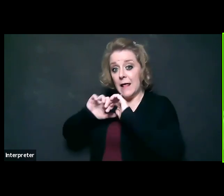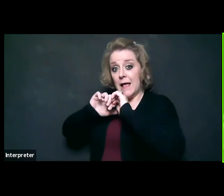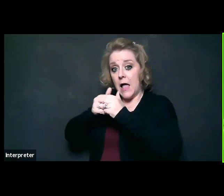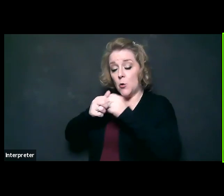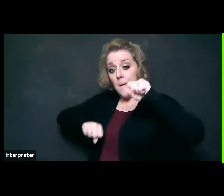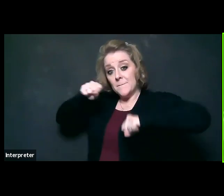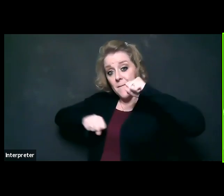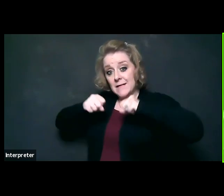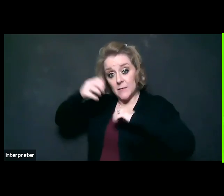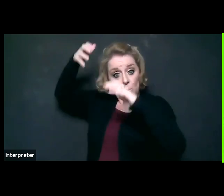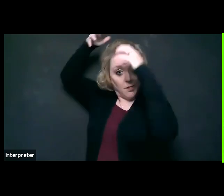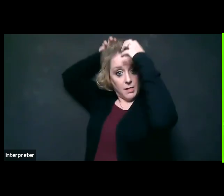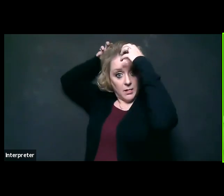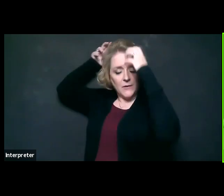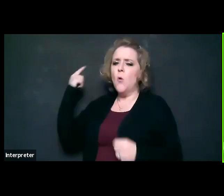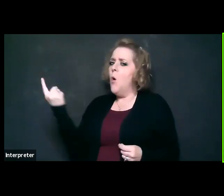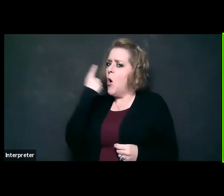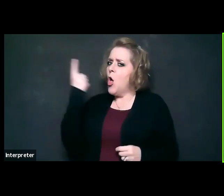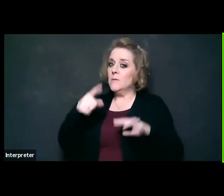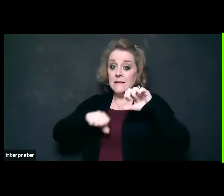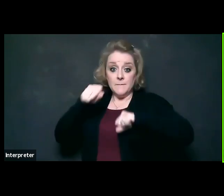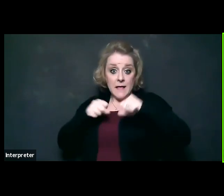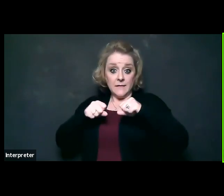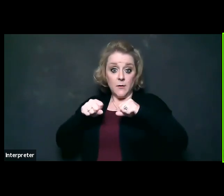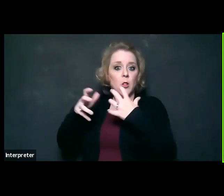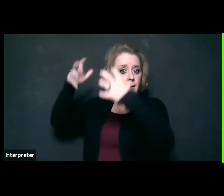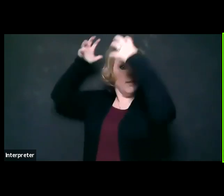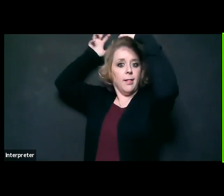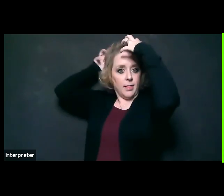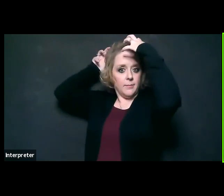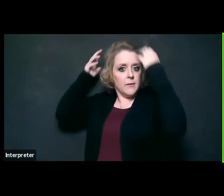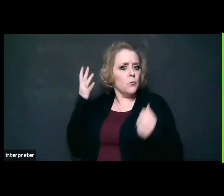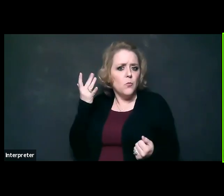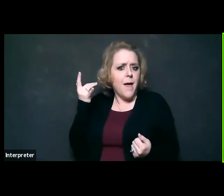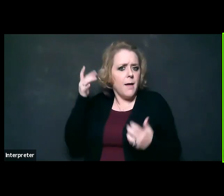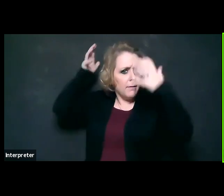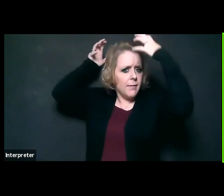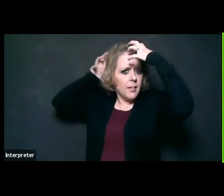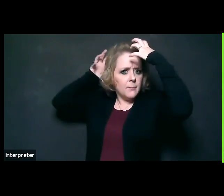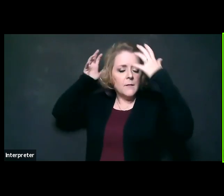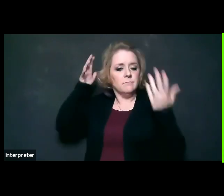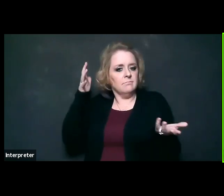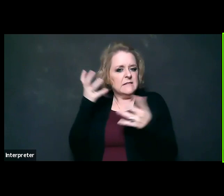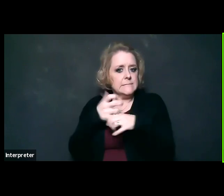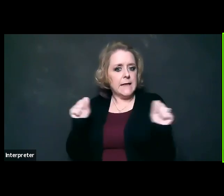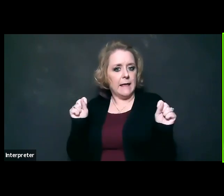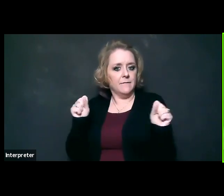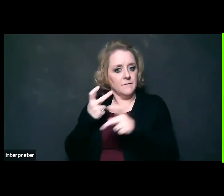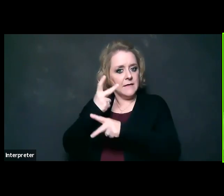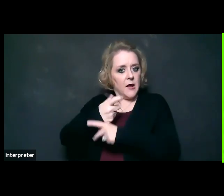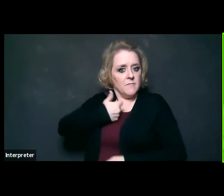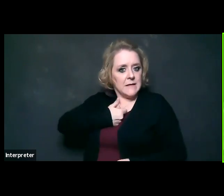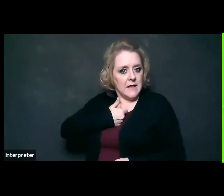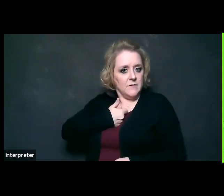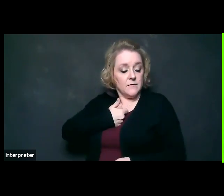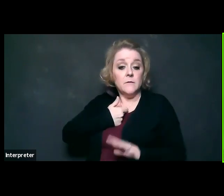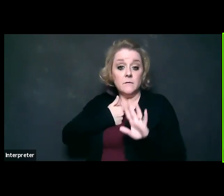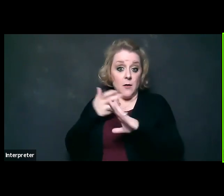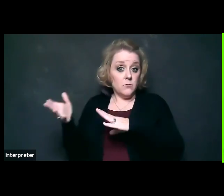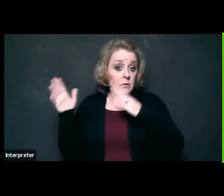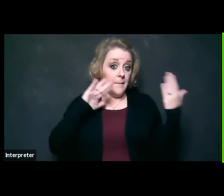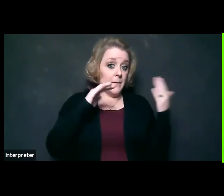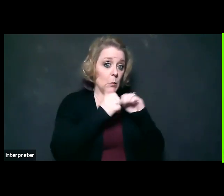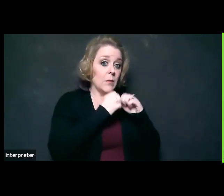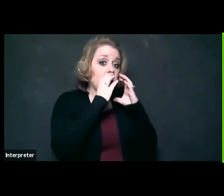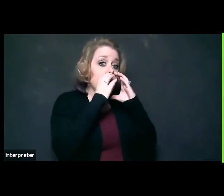get on a bicycle without a helmet. Why? Because I know it's safe. I'm taking care of myself. When we put on masks, we're